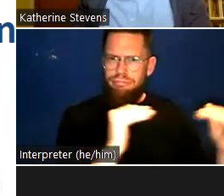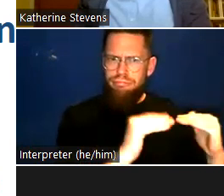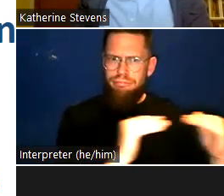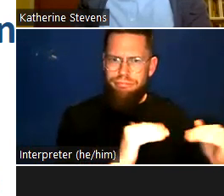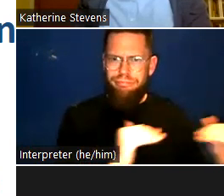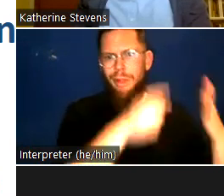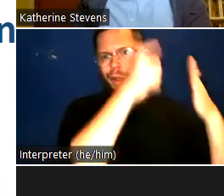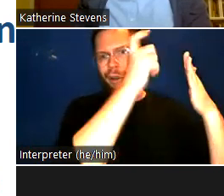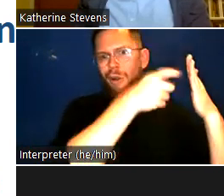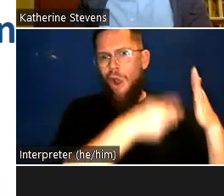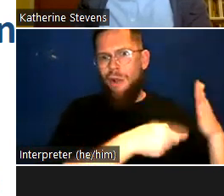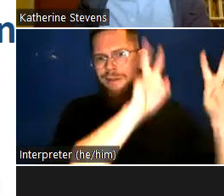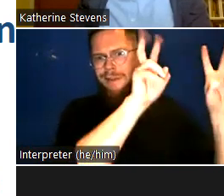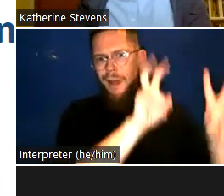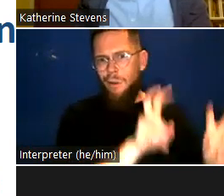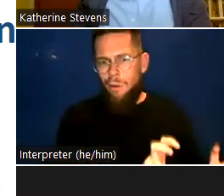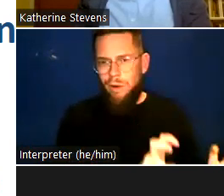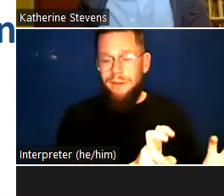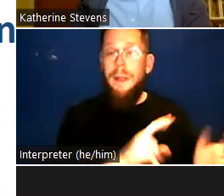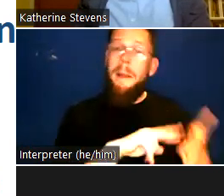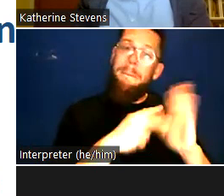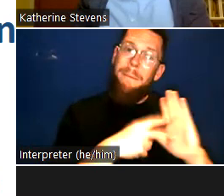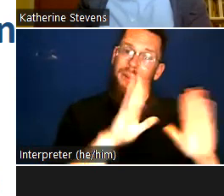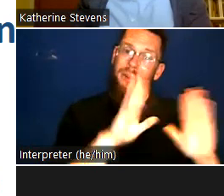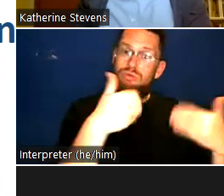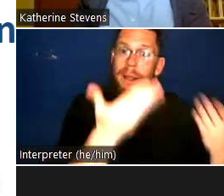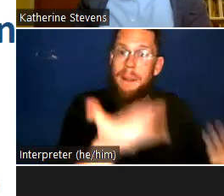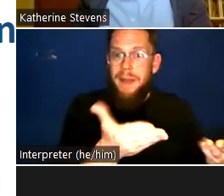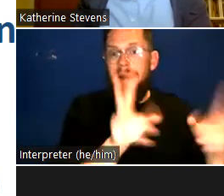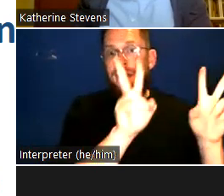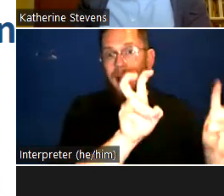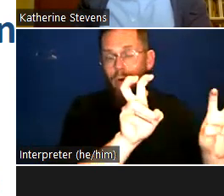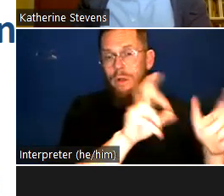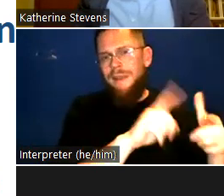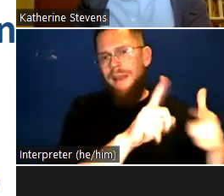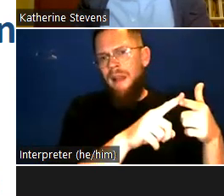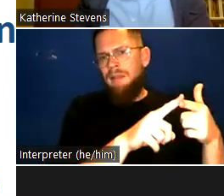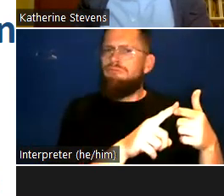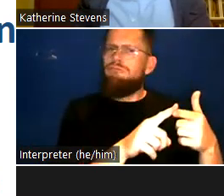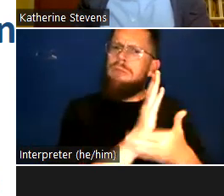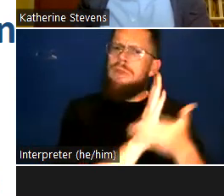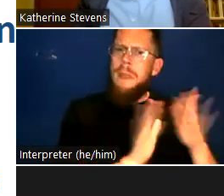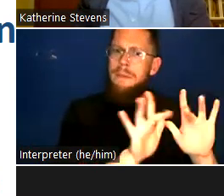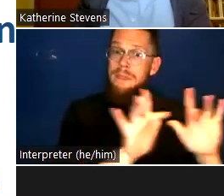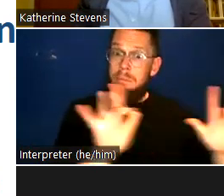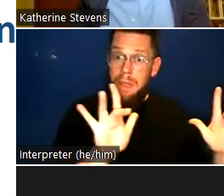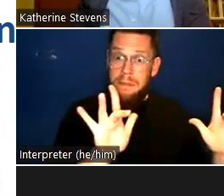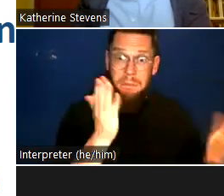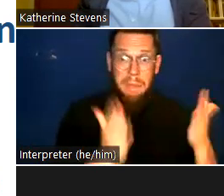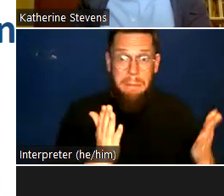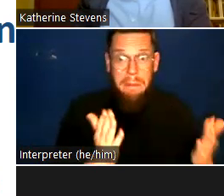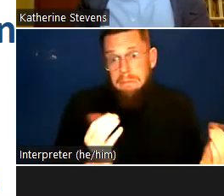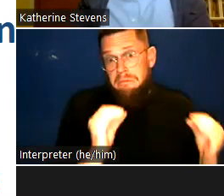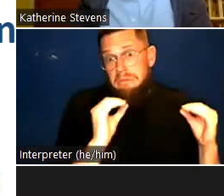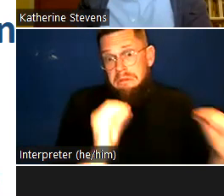cost categories. These are kind of recommended categories, and we do leave space for other categories that we haven't really listed or